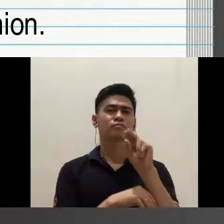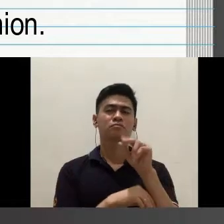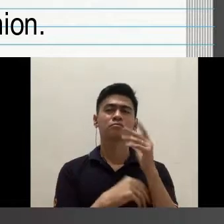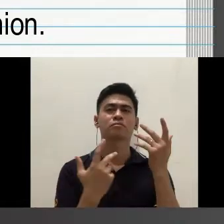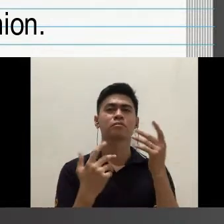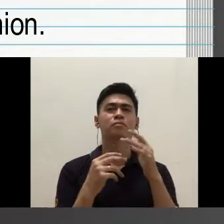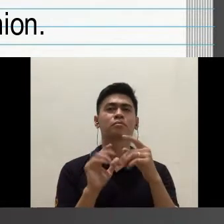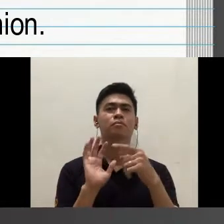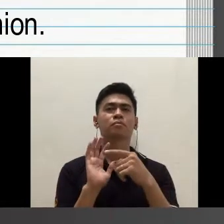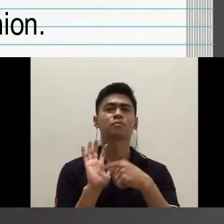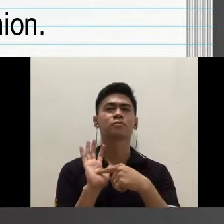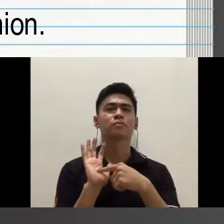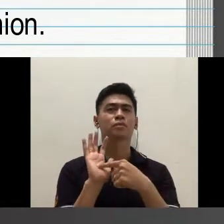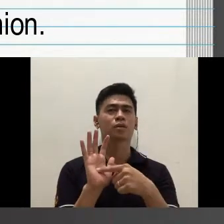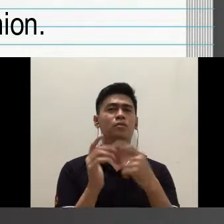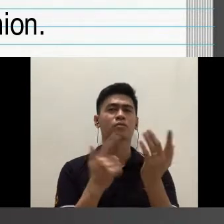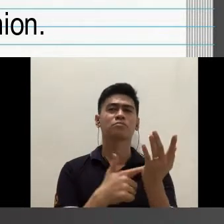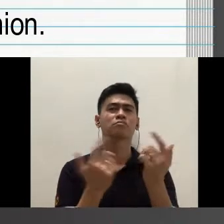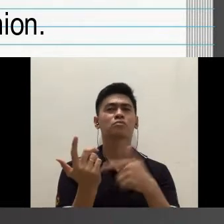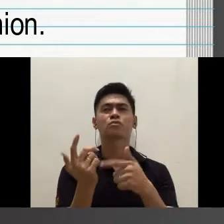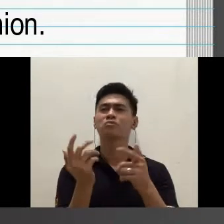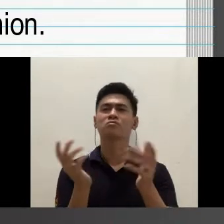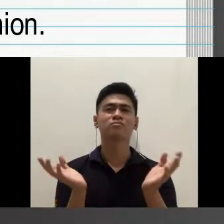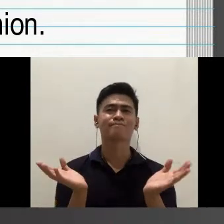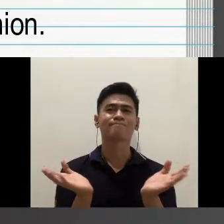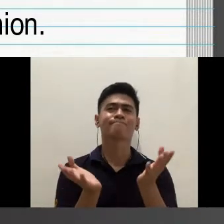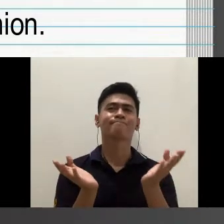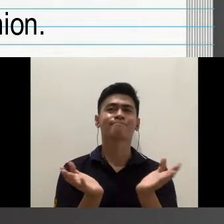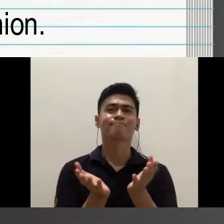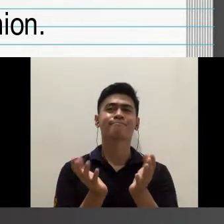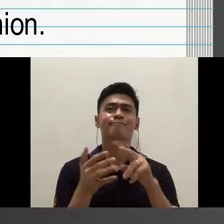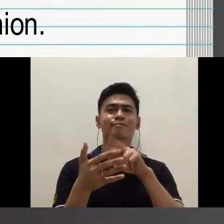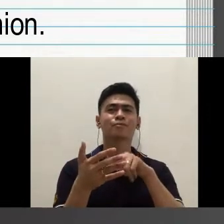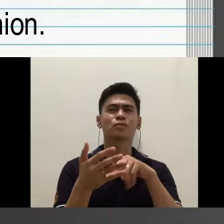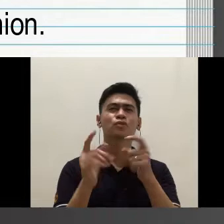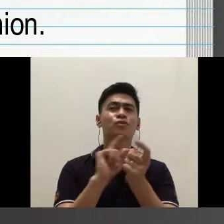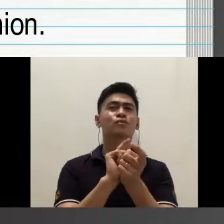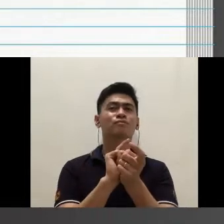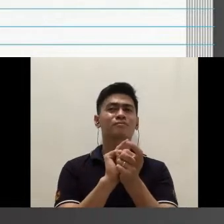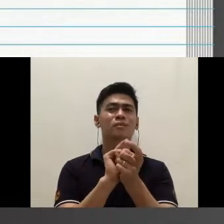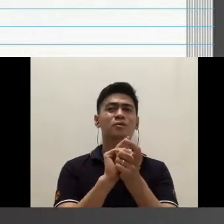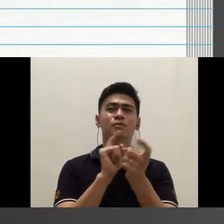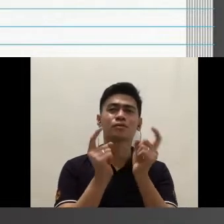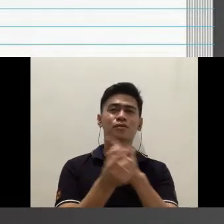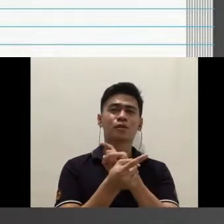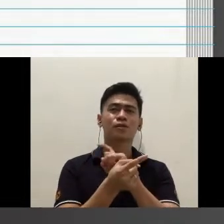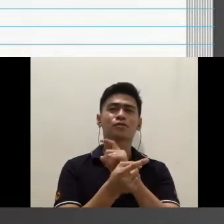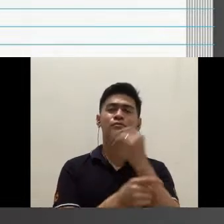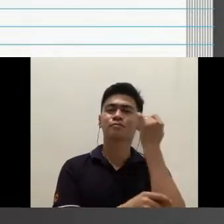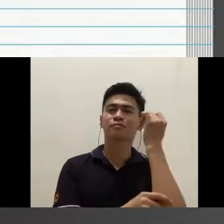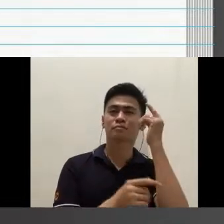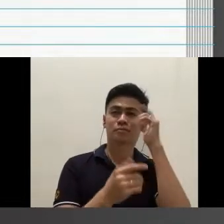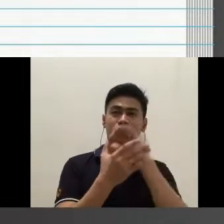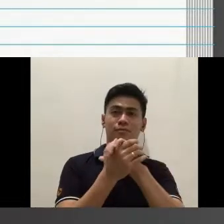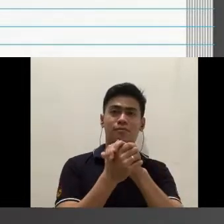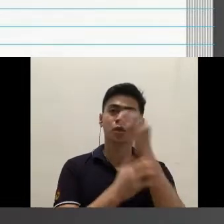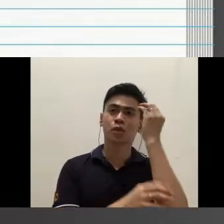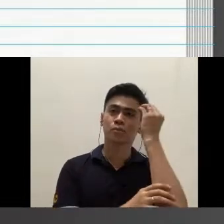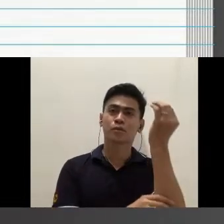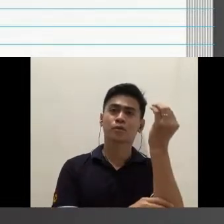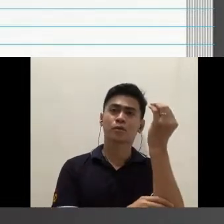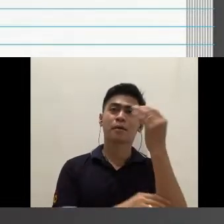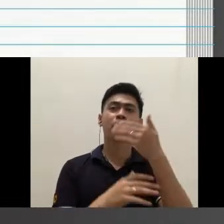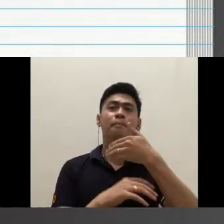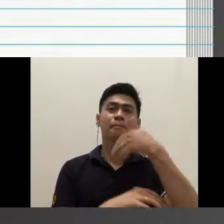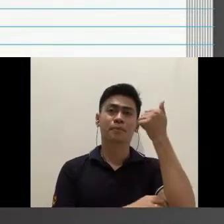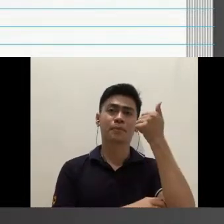or convince the reader to change his or her belief or opinion. The best informative essays are not only educational,